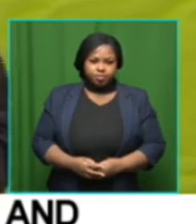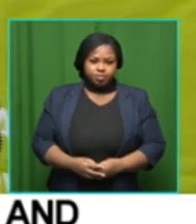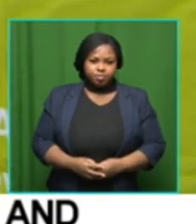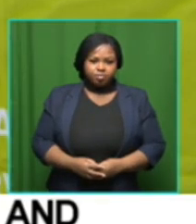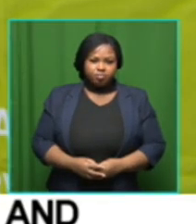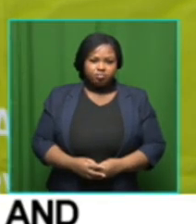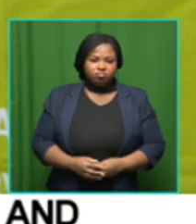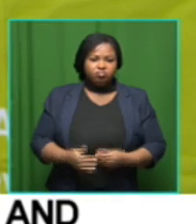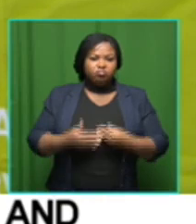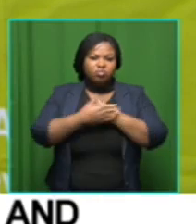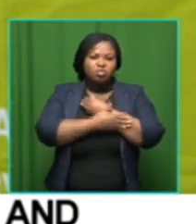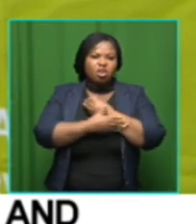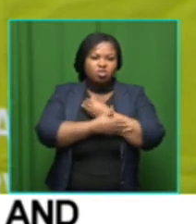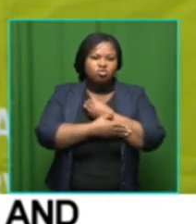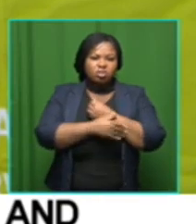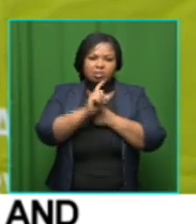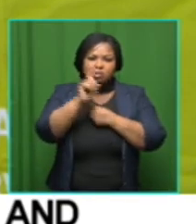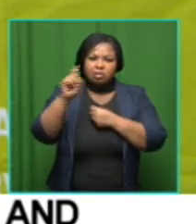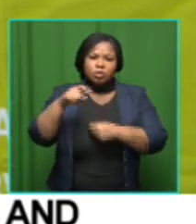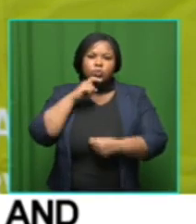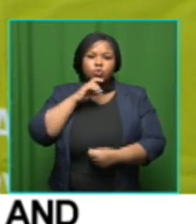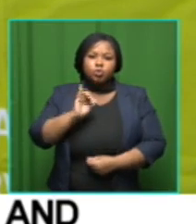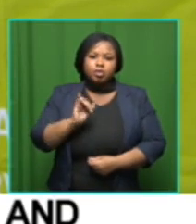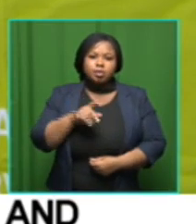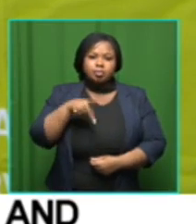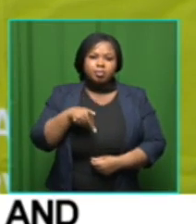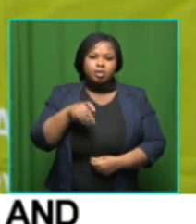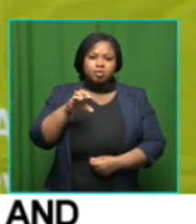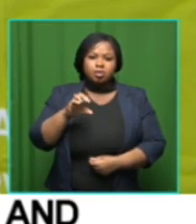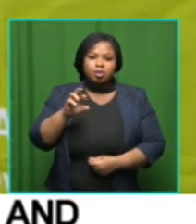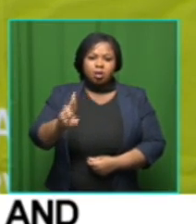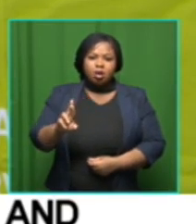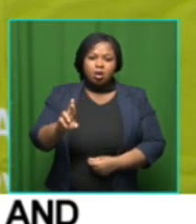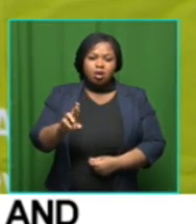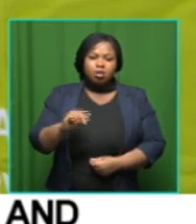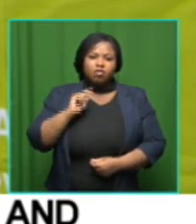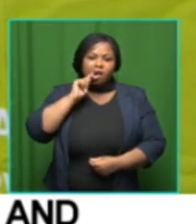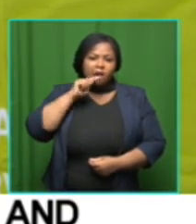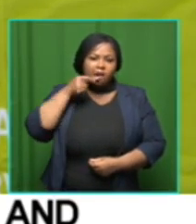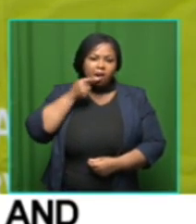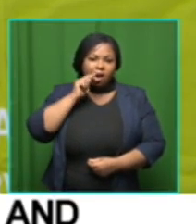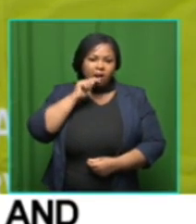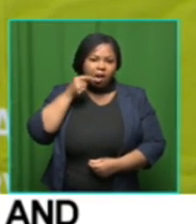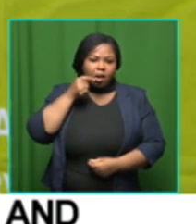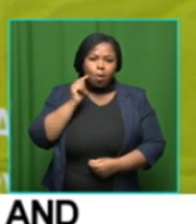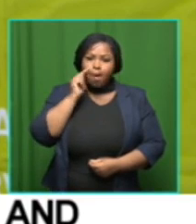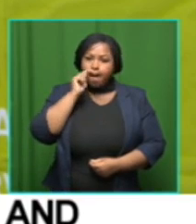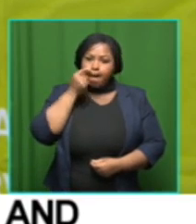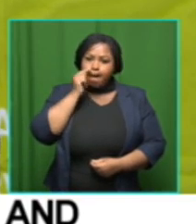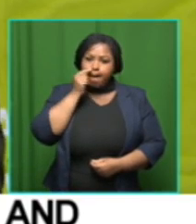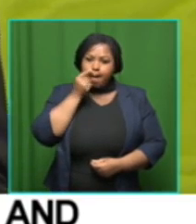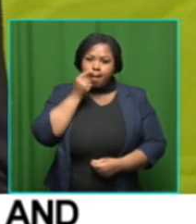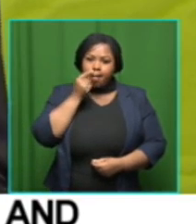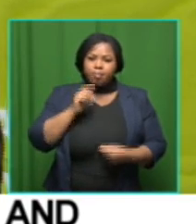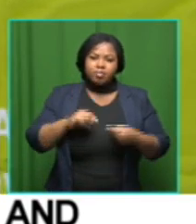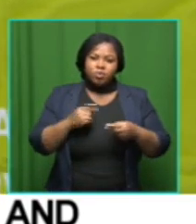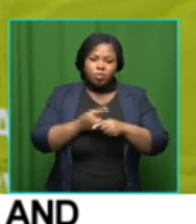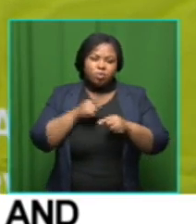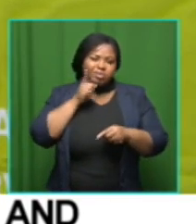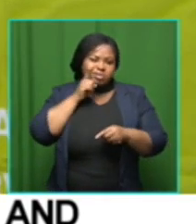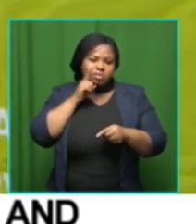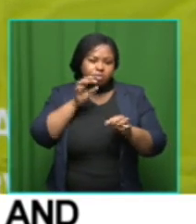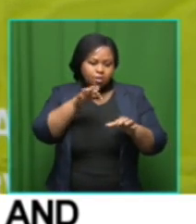Many countries have used the PCR, which is basically using the nasopharyngeal swab for the